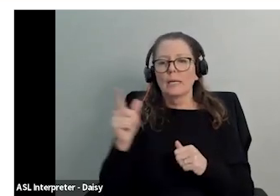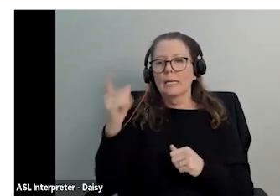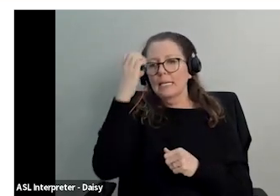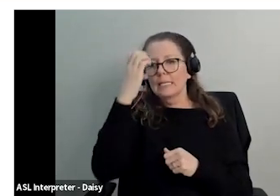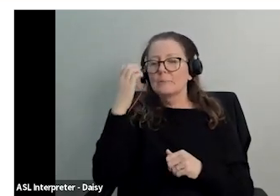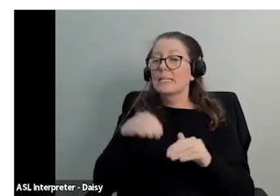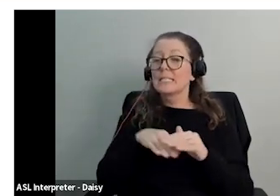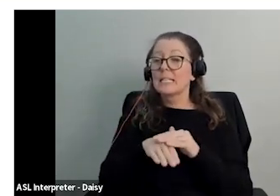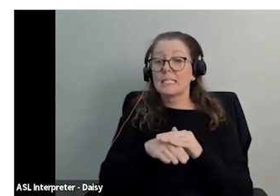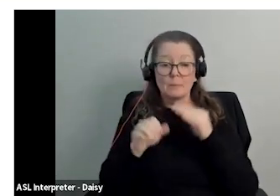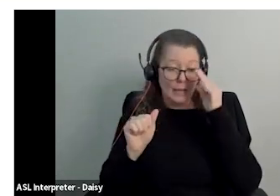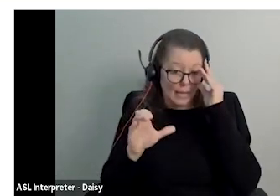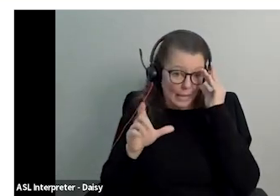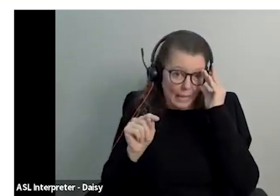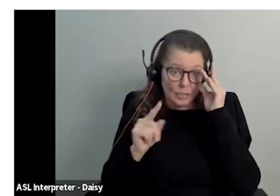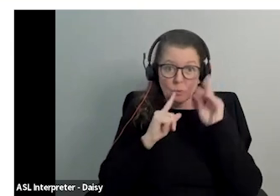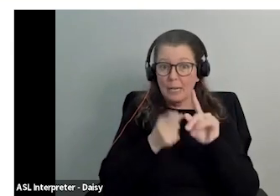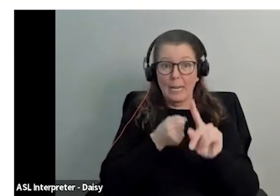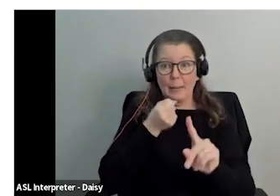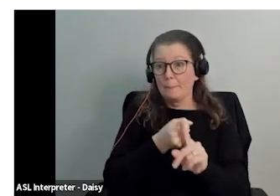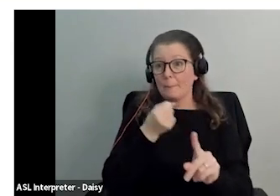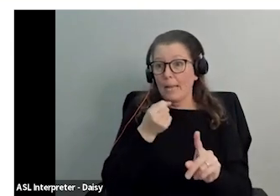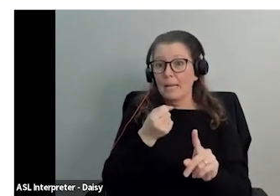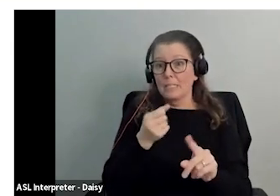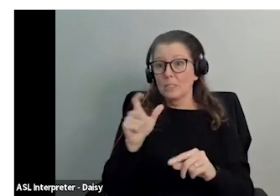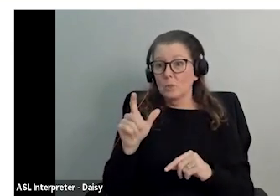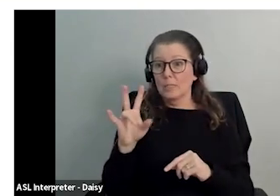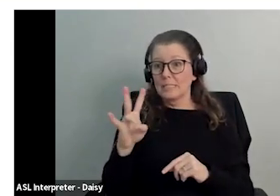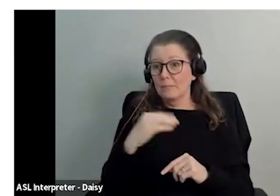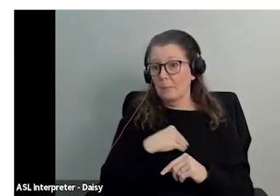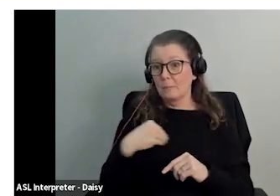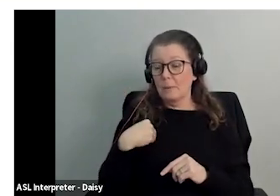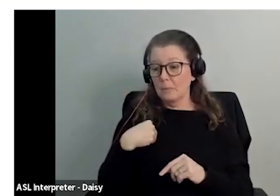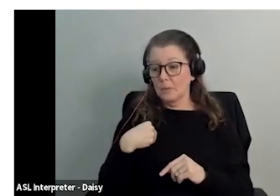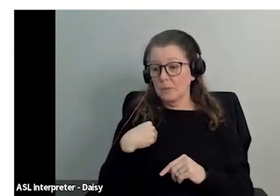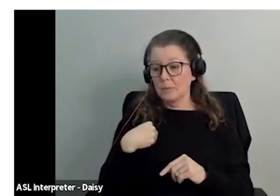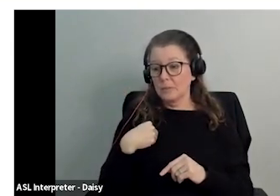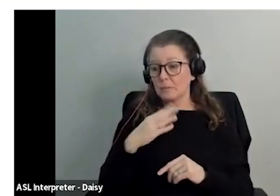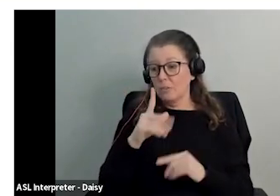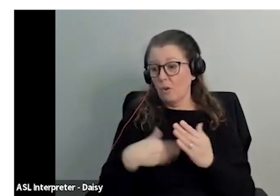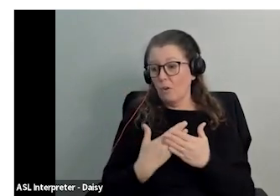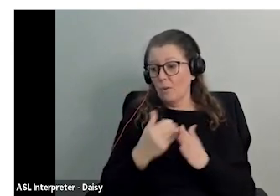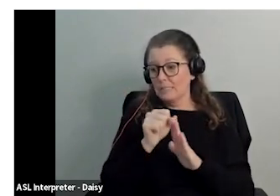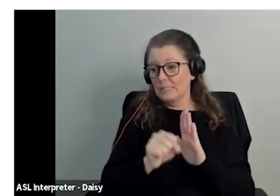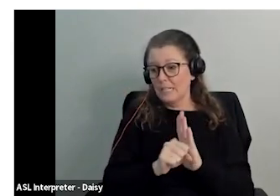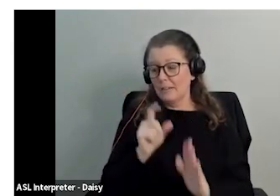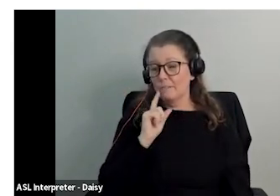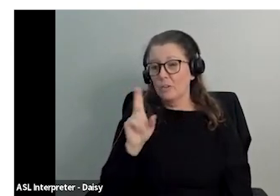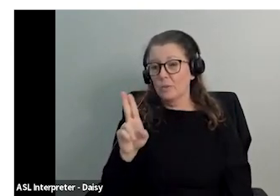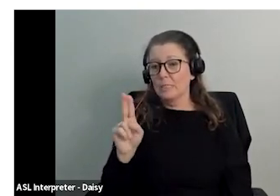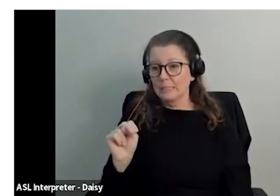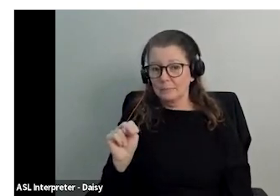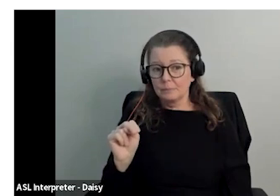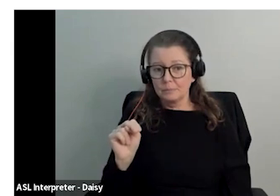Act really impacting all of the 27 member states of the European Union. And so really, this is where we're talking about